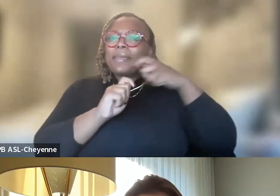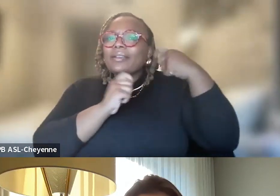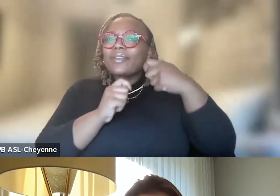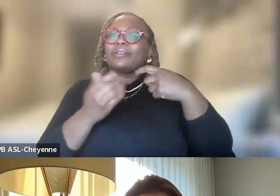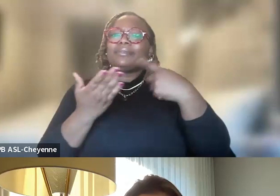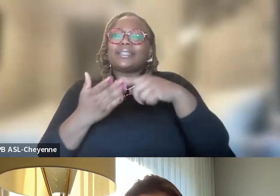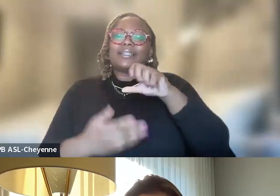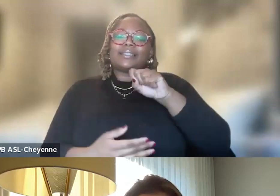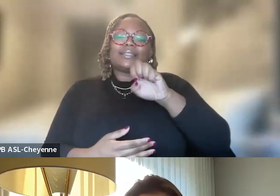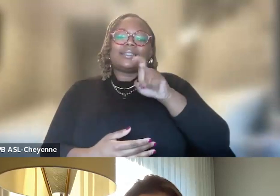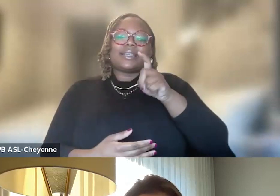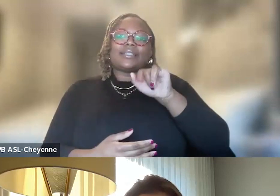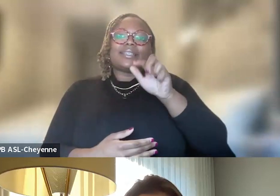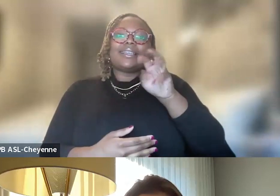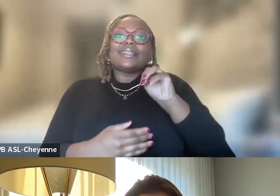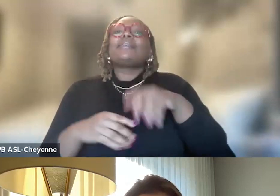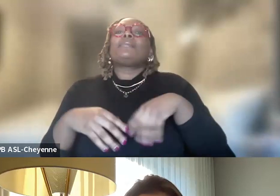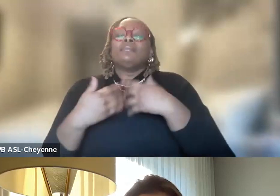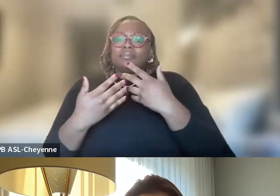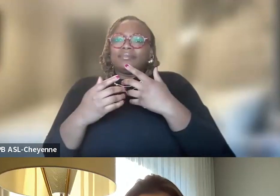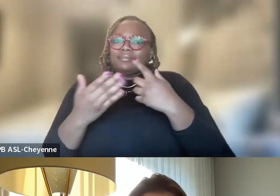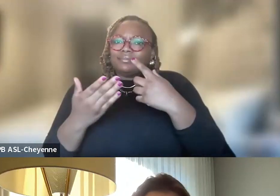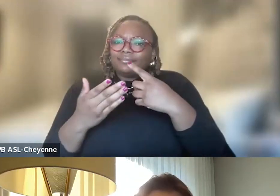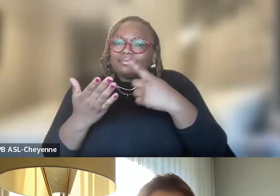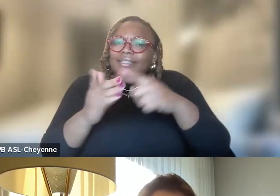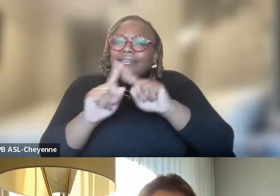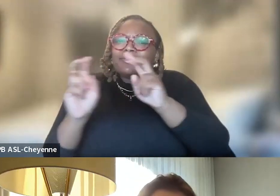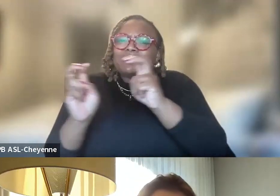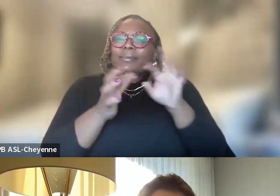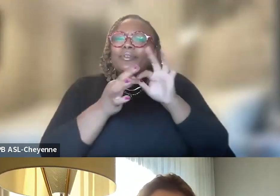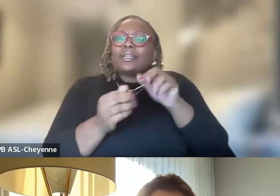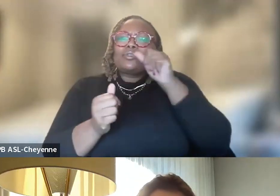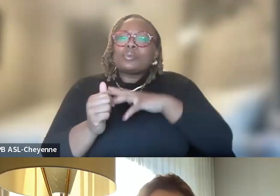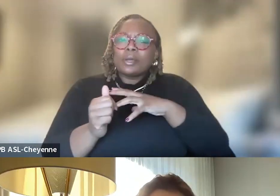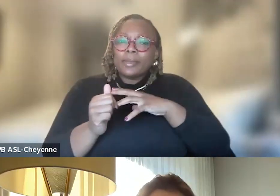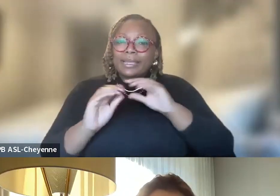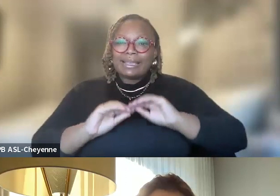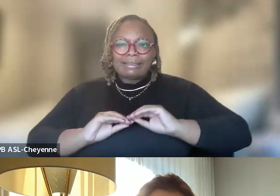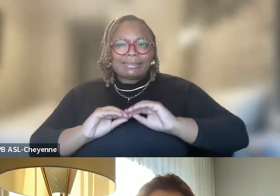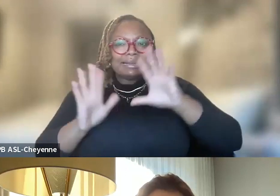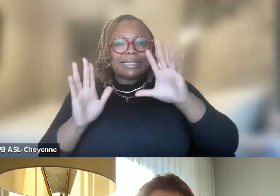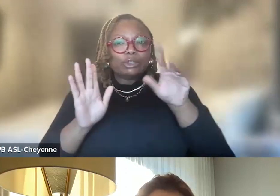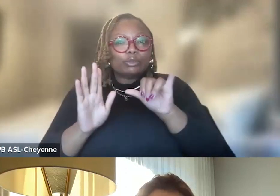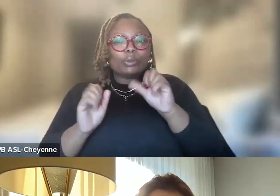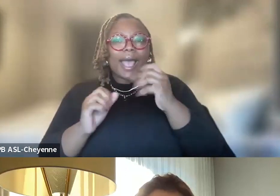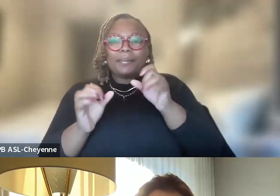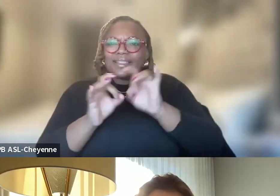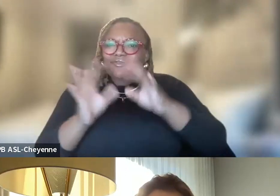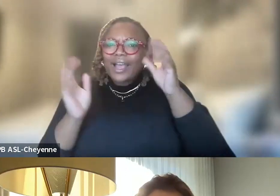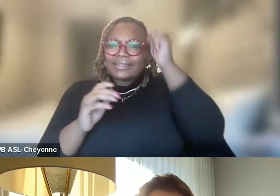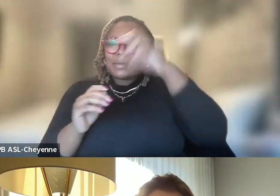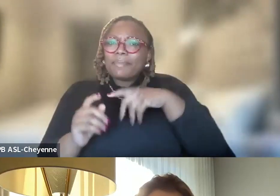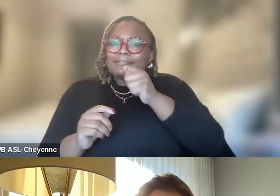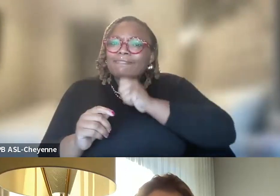and the situation of women in the world, but it's very clear how many violence men suffers also. And I think